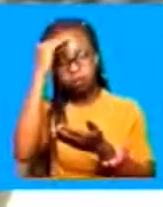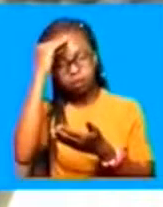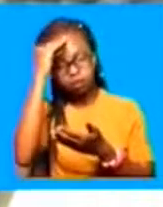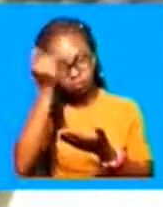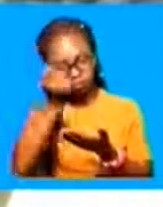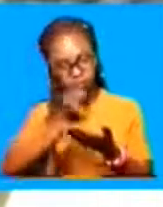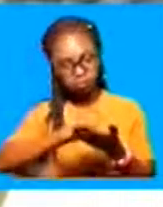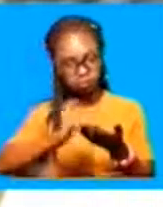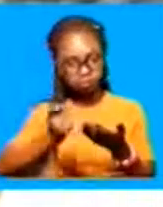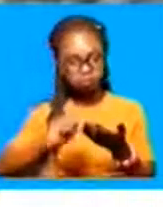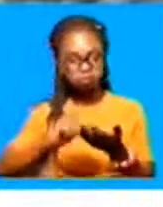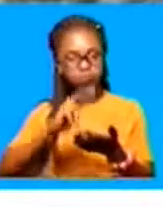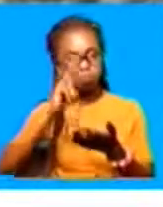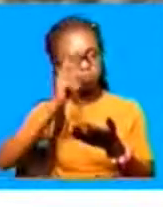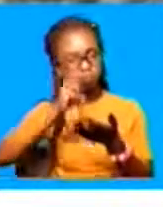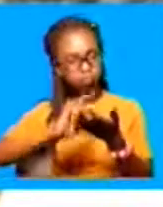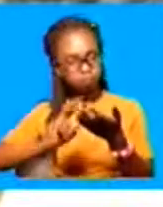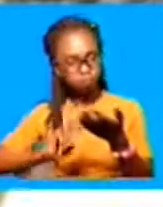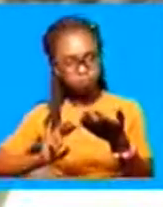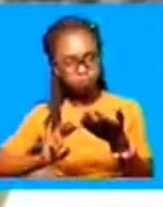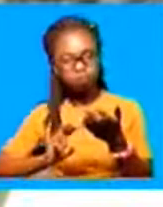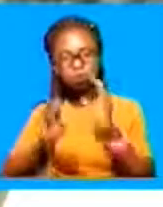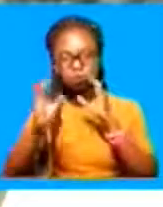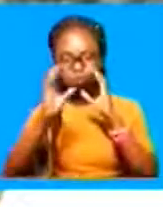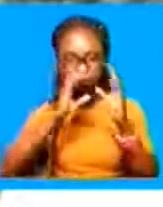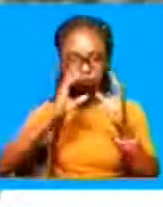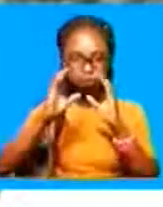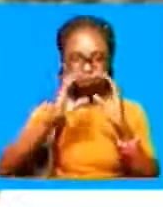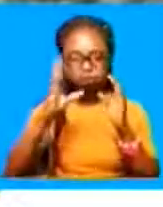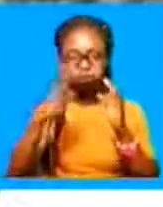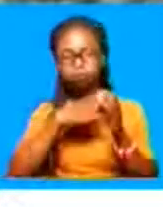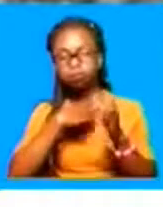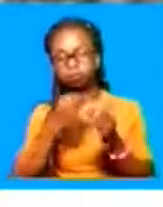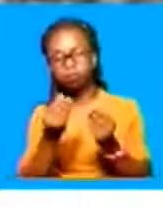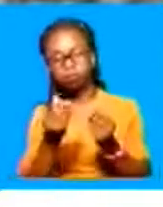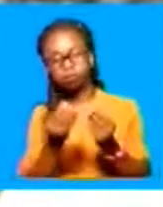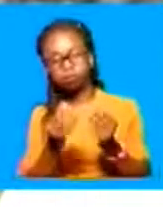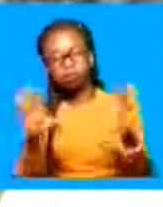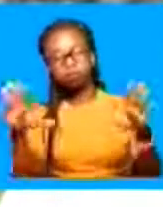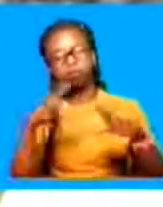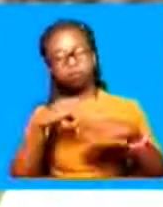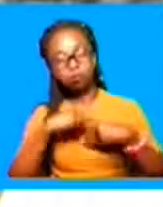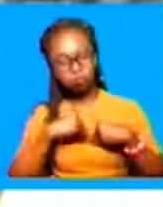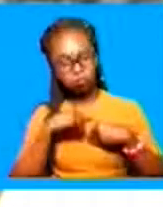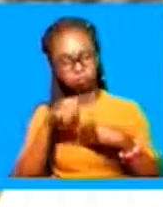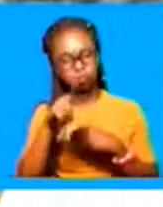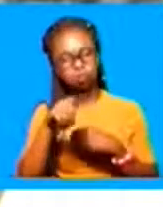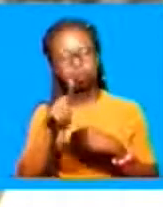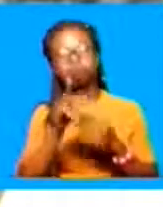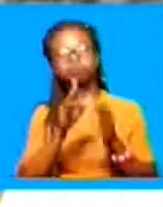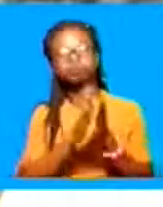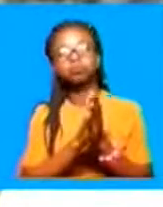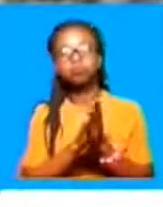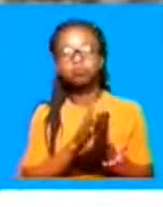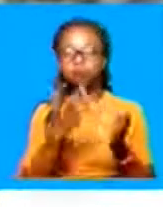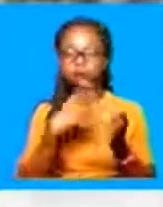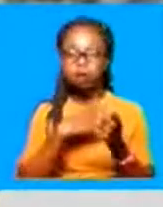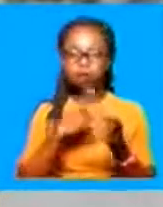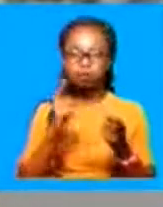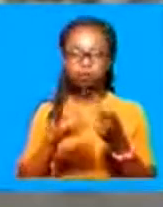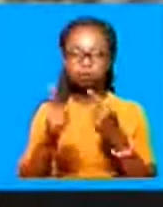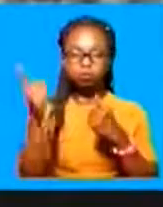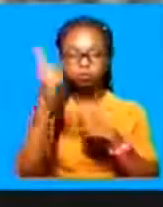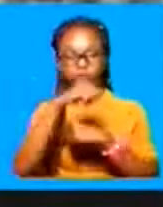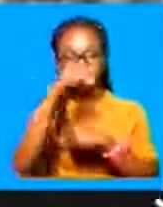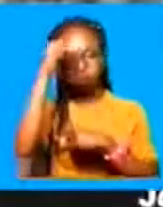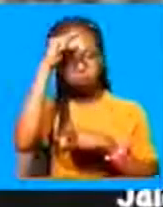to write, to read, to communicate, and easily accept themselves. And today,